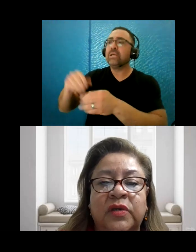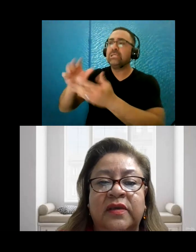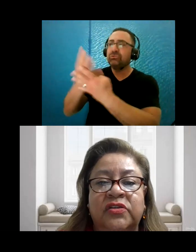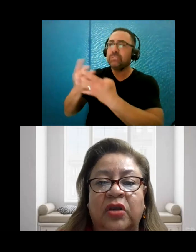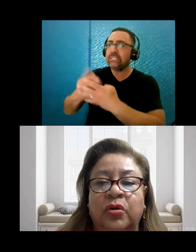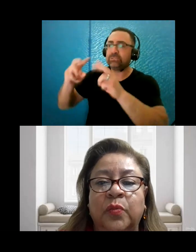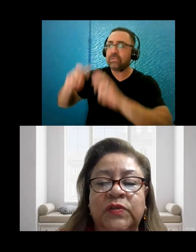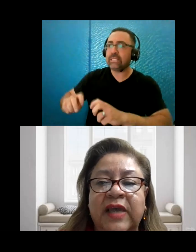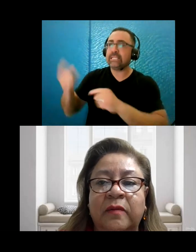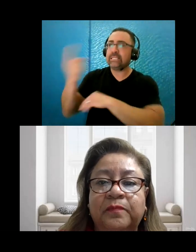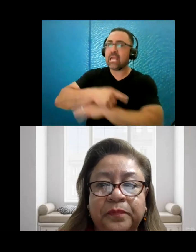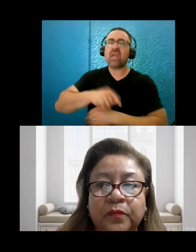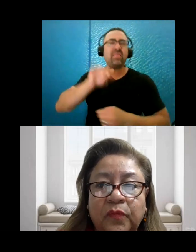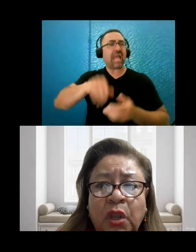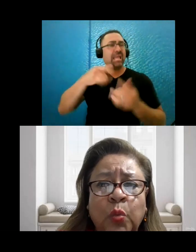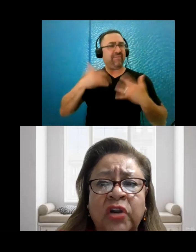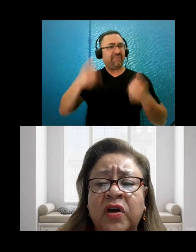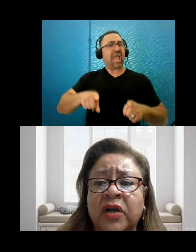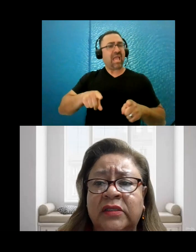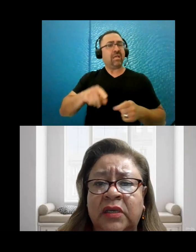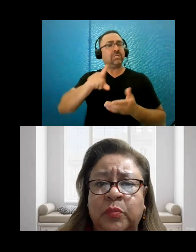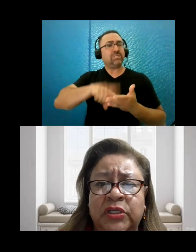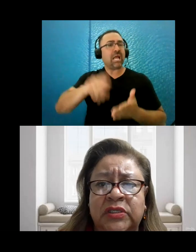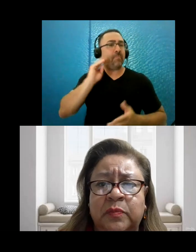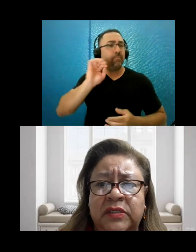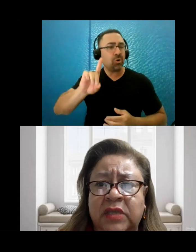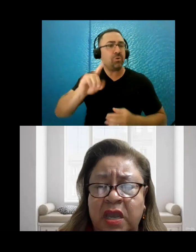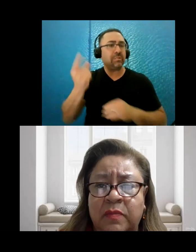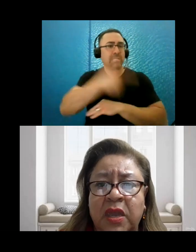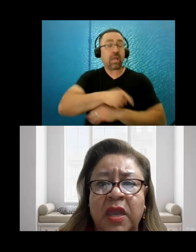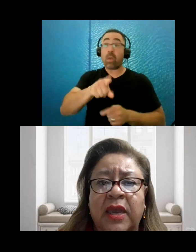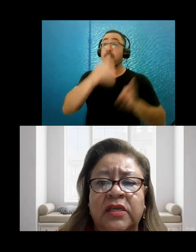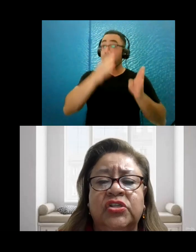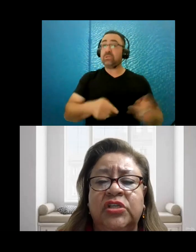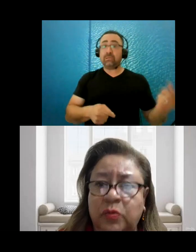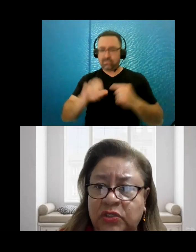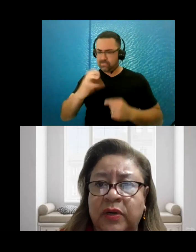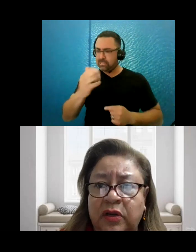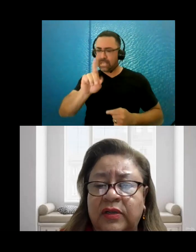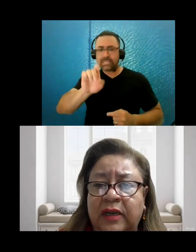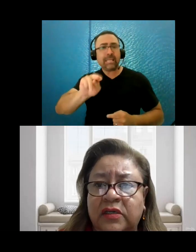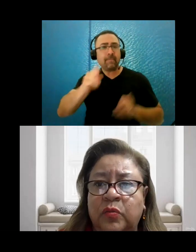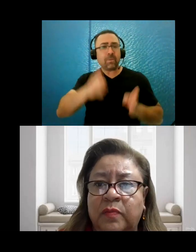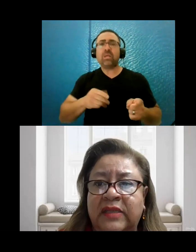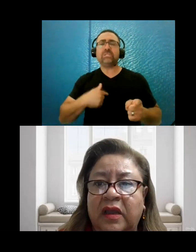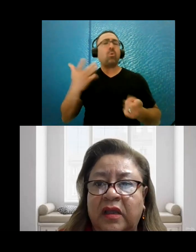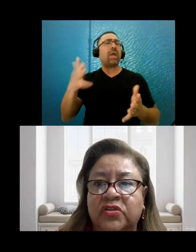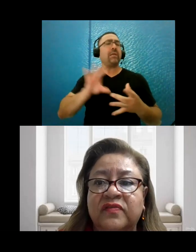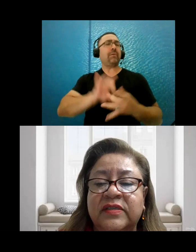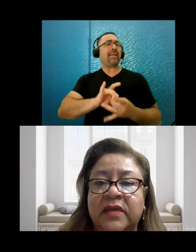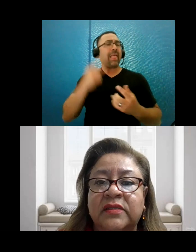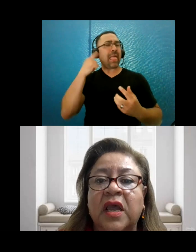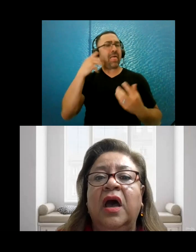were doing the Check Your Mood Day, one of our Chaldean participants came and she was already connected with mental